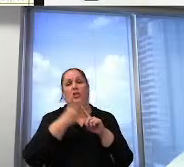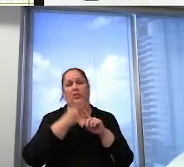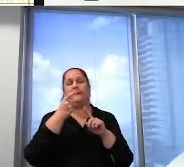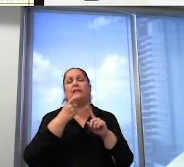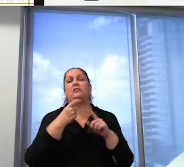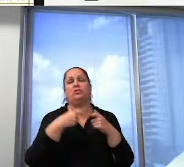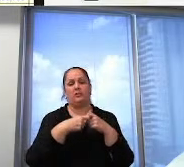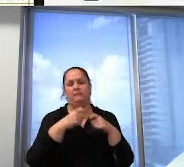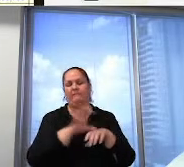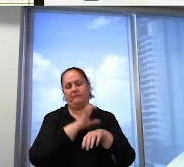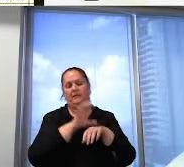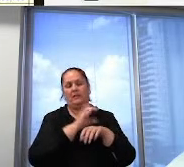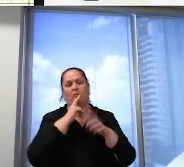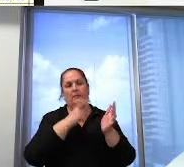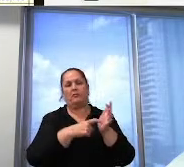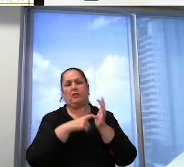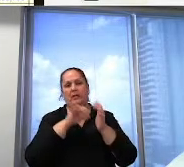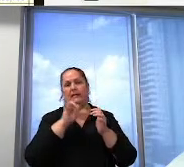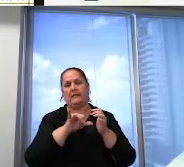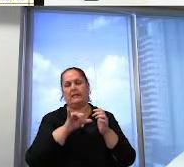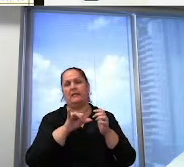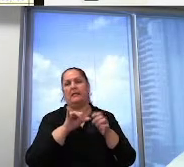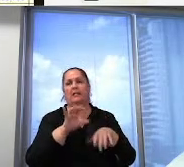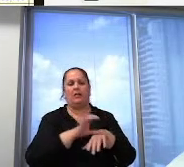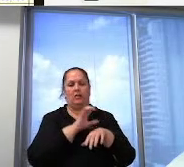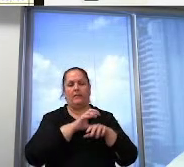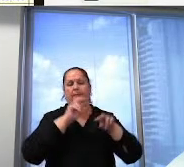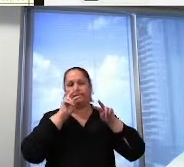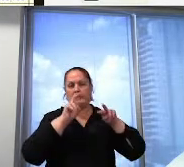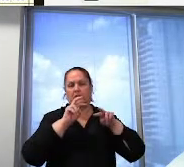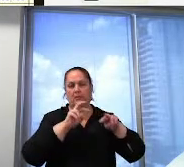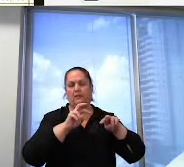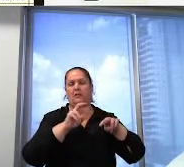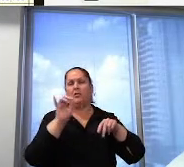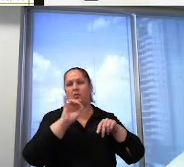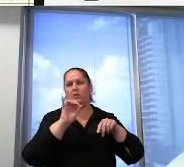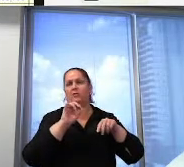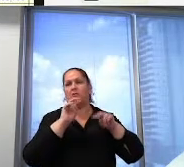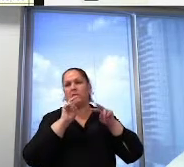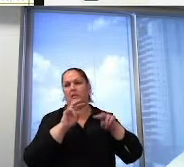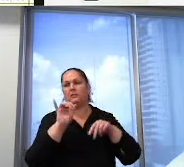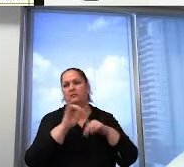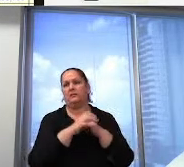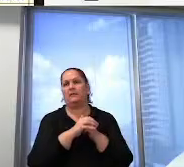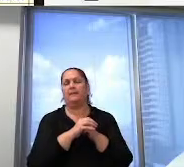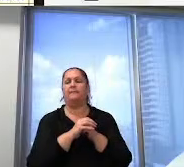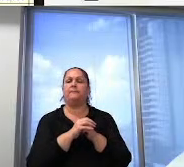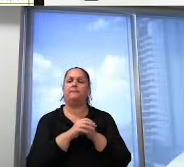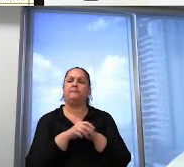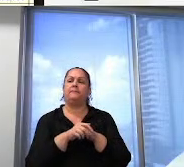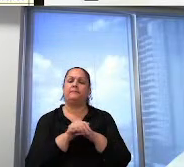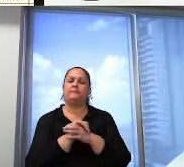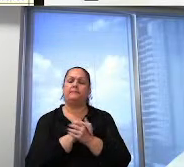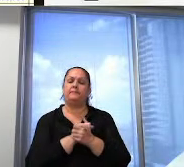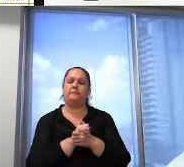Yes, automation would be required there, automation monitoring, also weather monitoring as well.